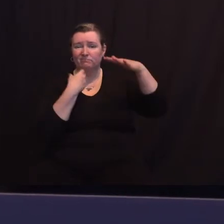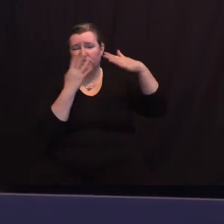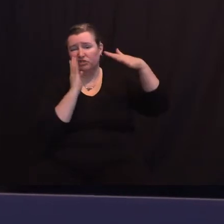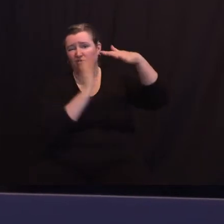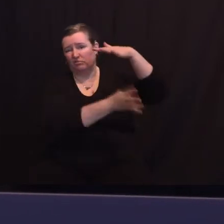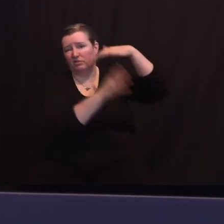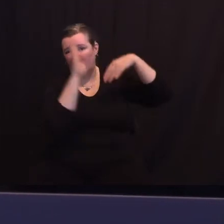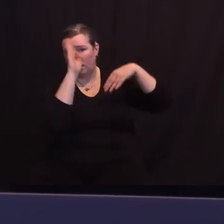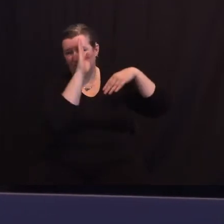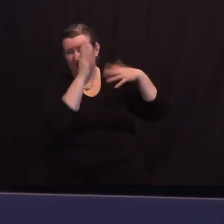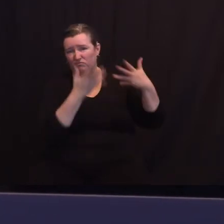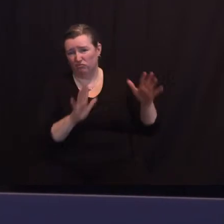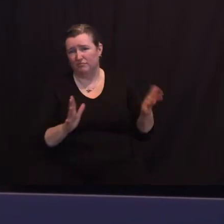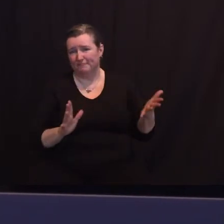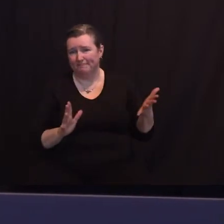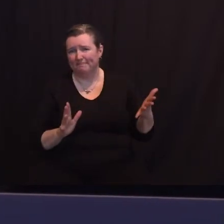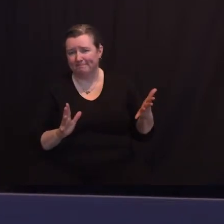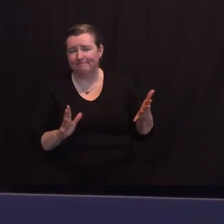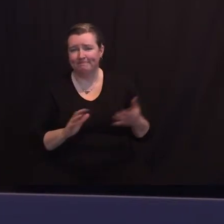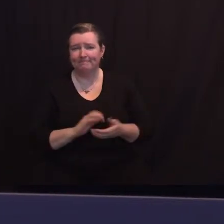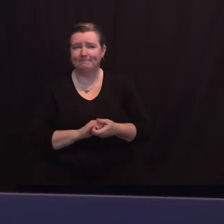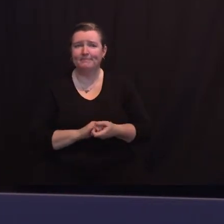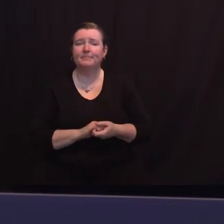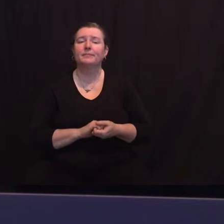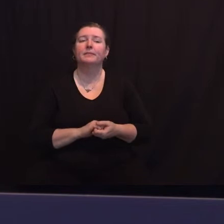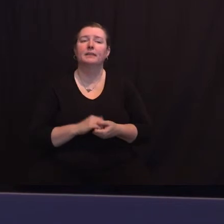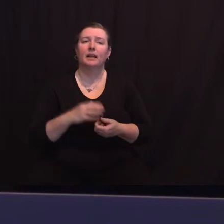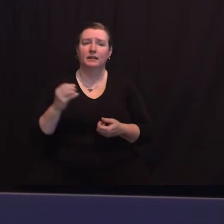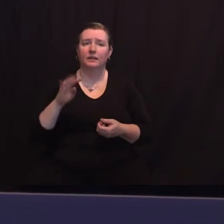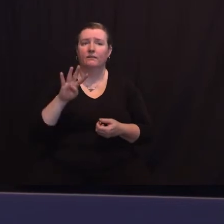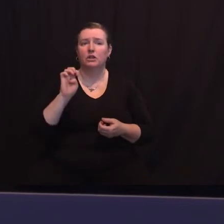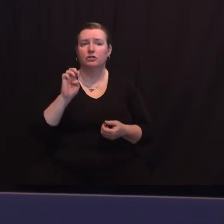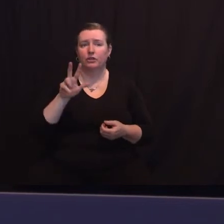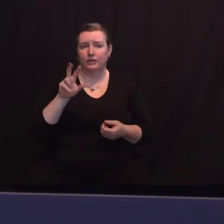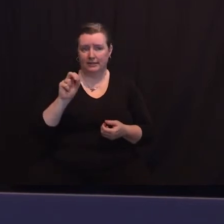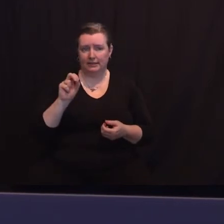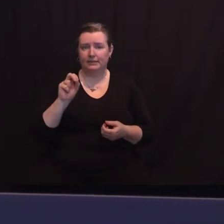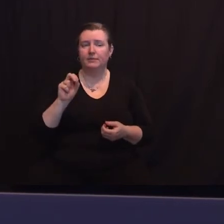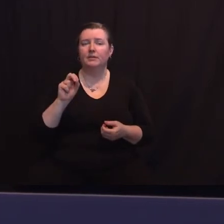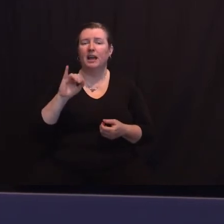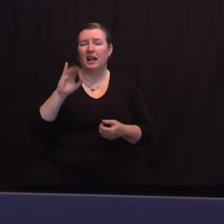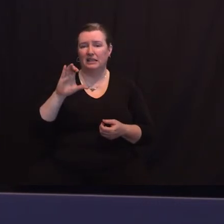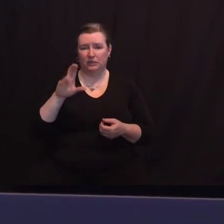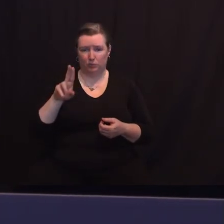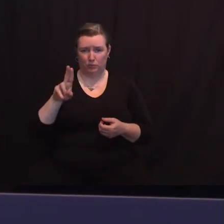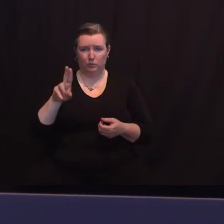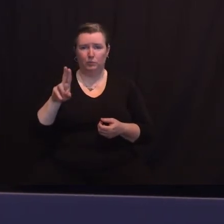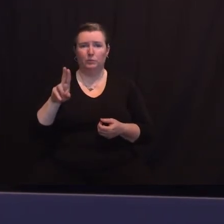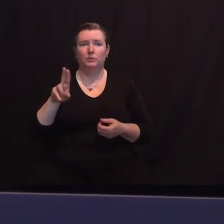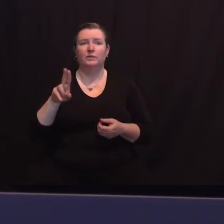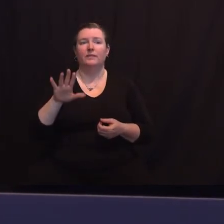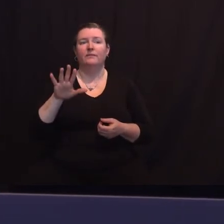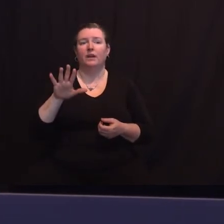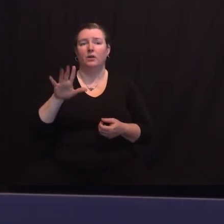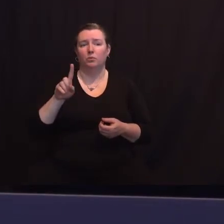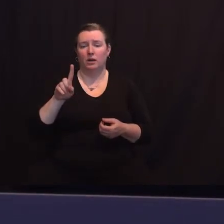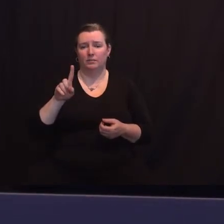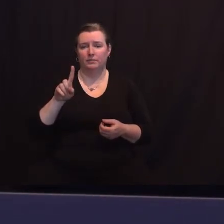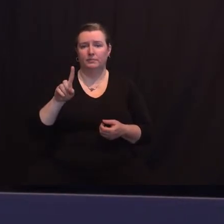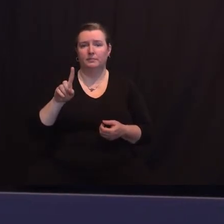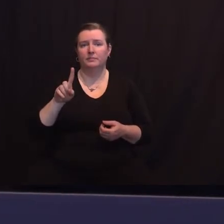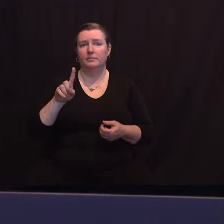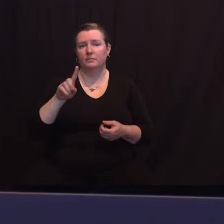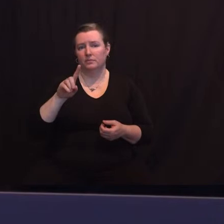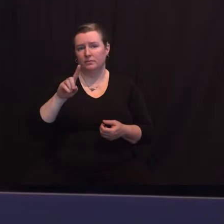and persons under investigation, with 430 individuals in critical care, and 51% of those in